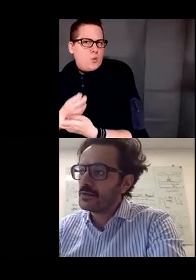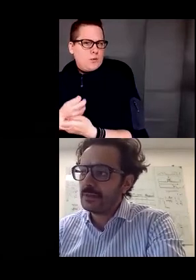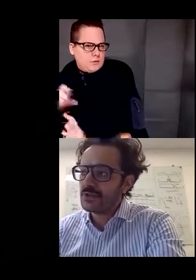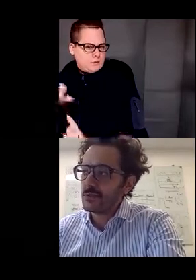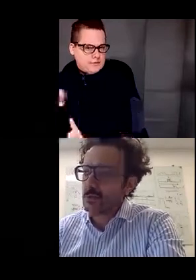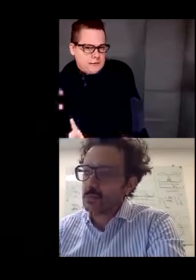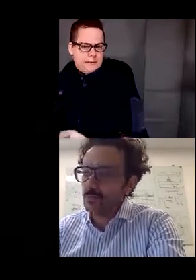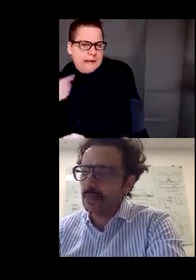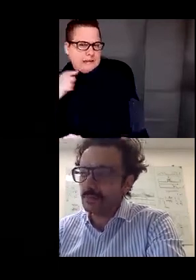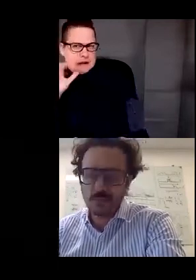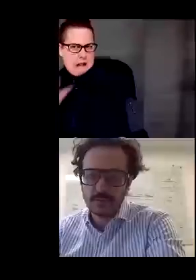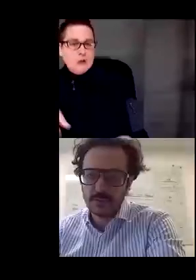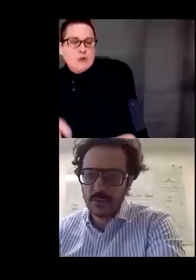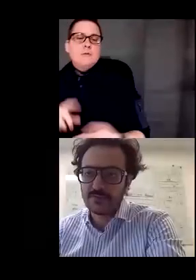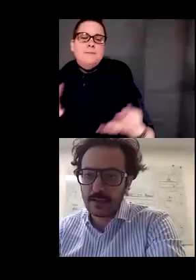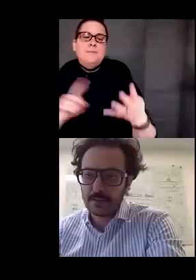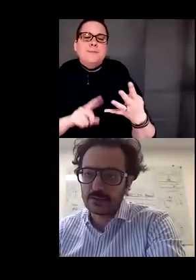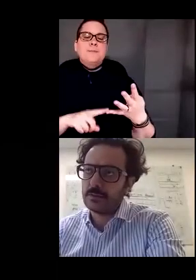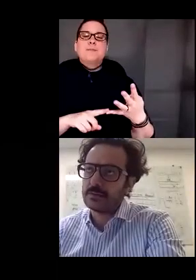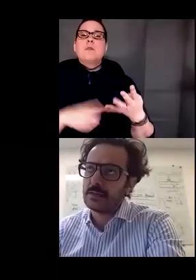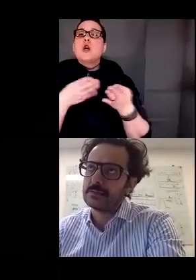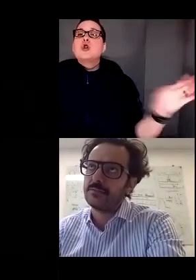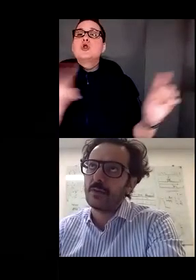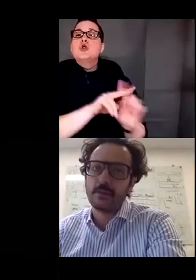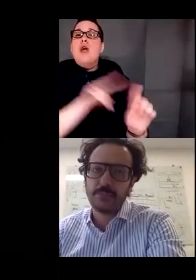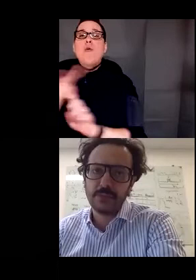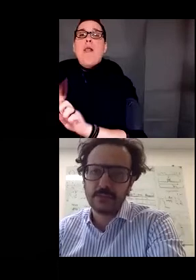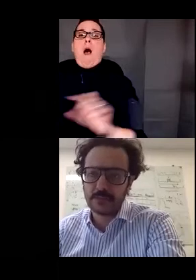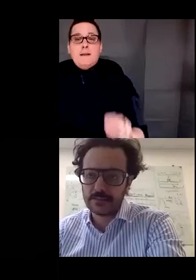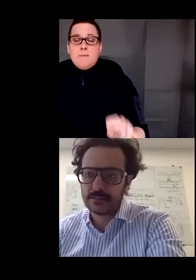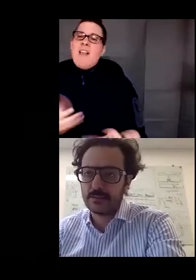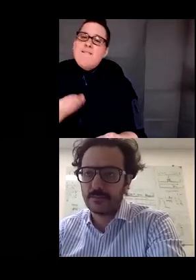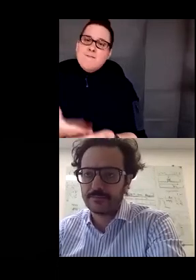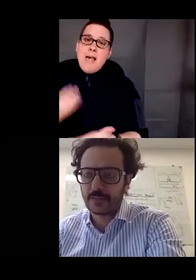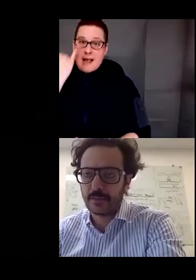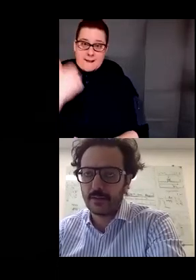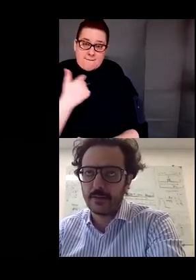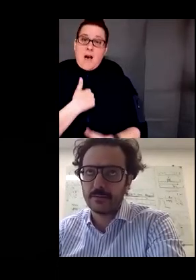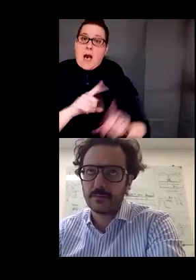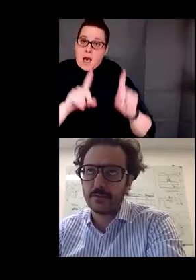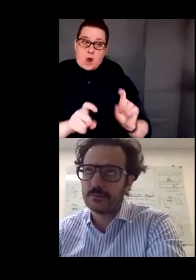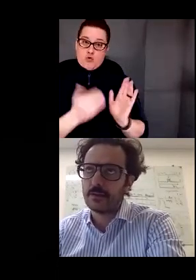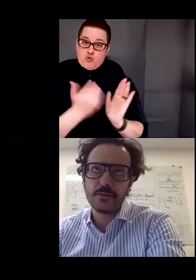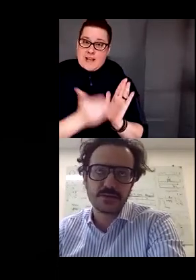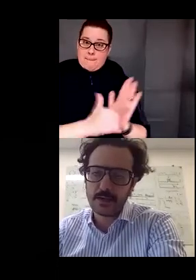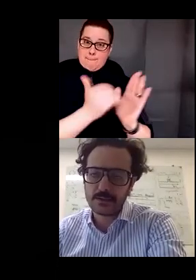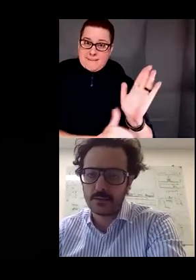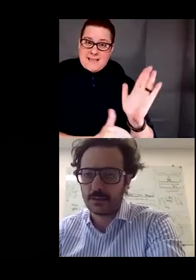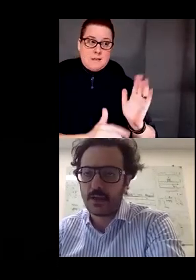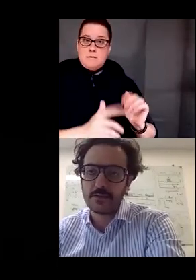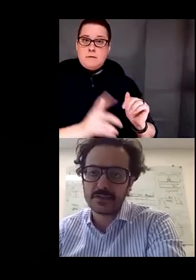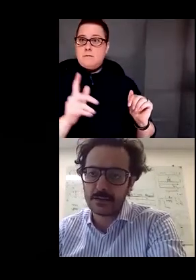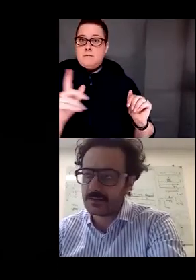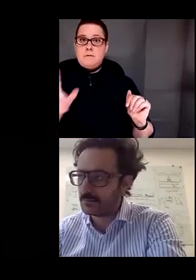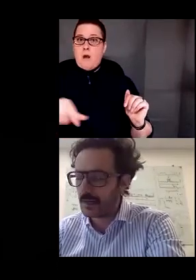it should be generalizable and, or if you want, valid. So in a sense, if I repeat the test in other sites or